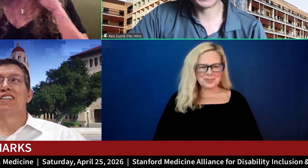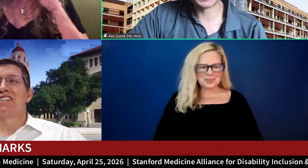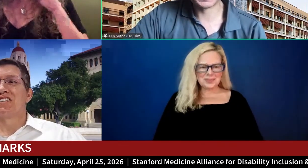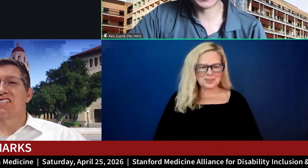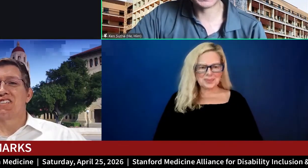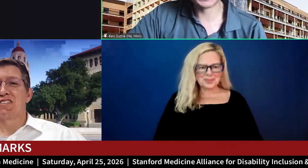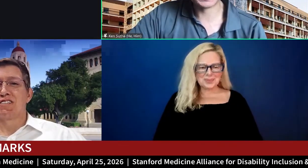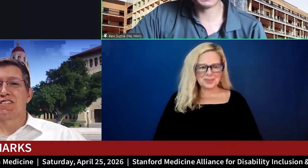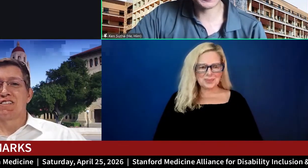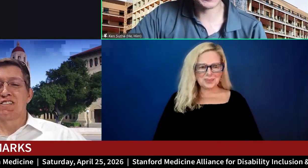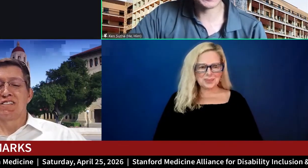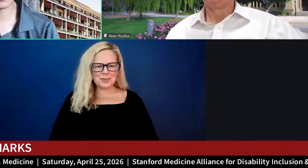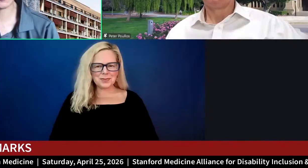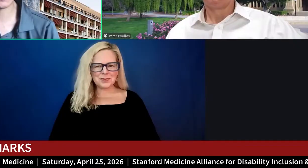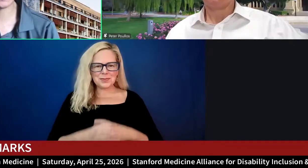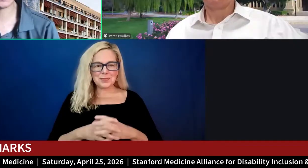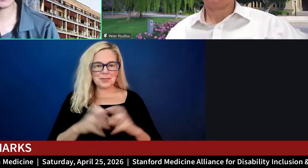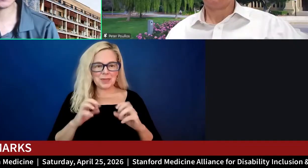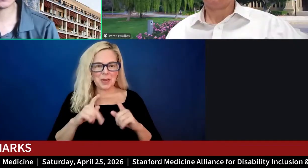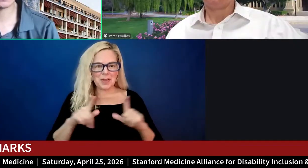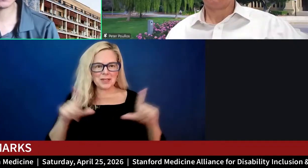Right. Oh, hold on. It's opening.